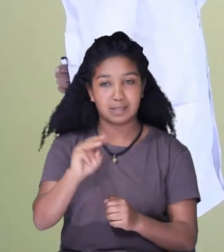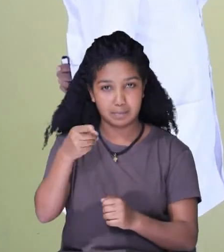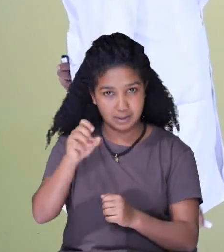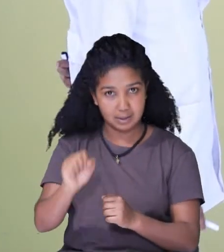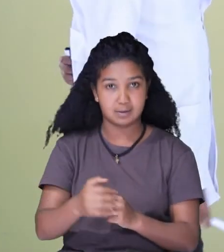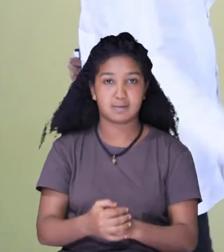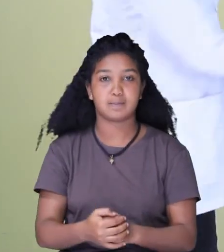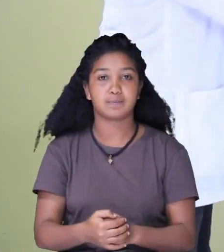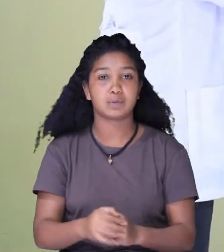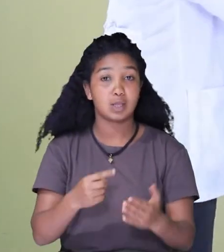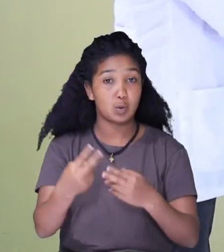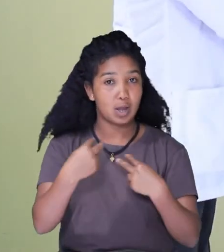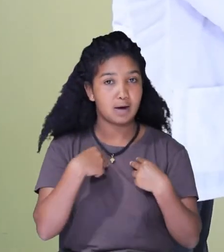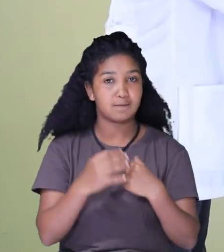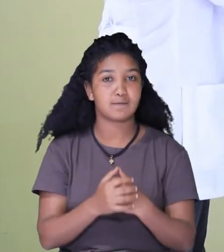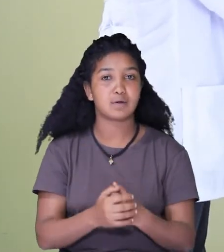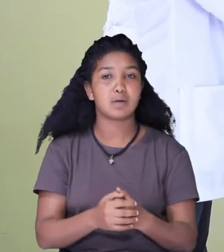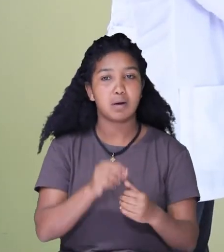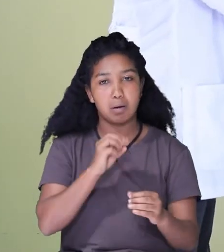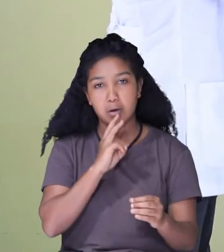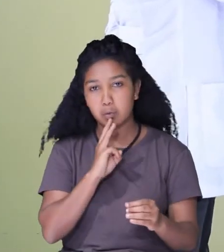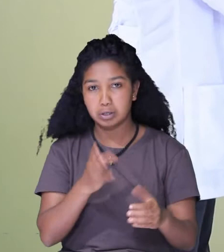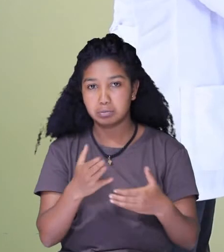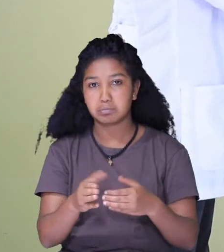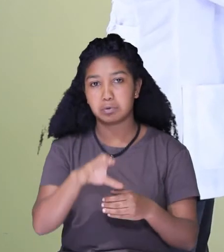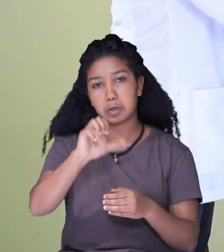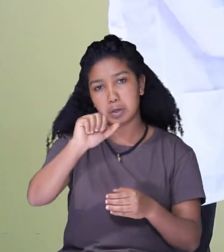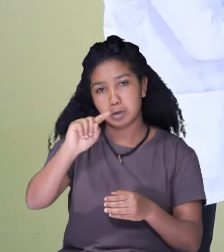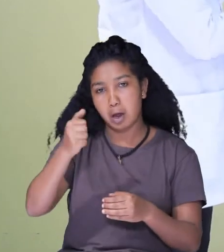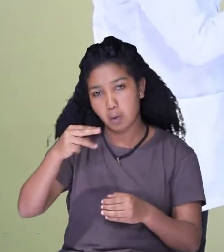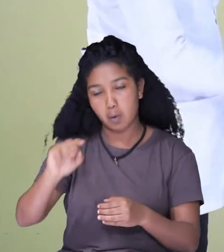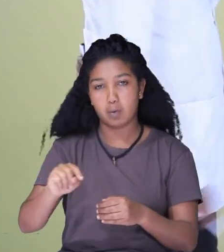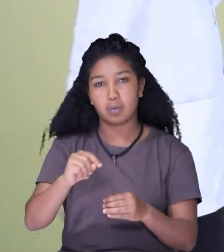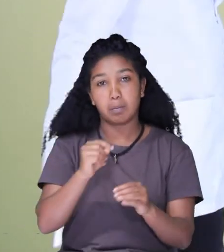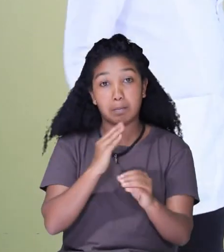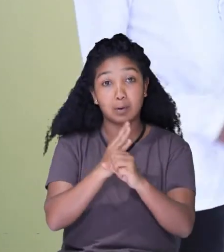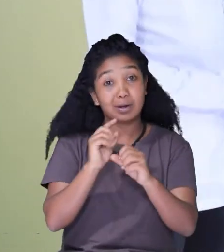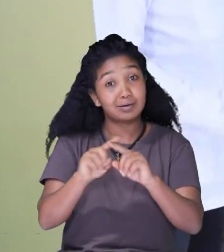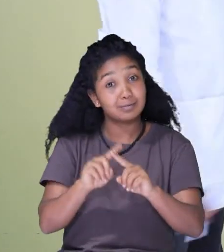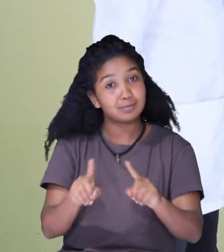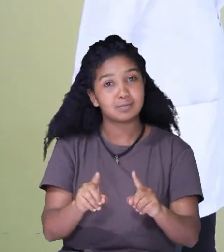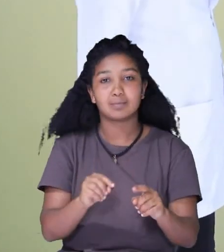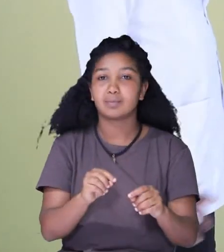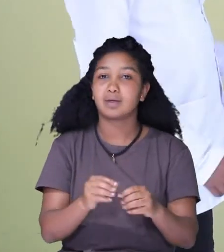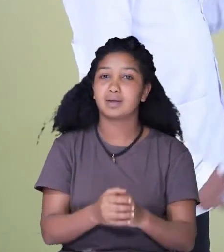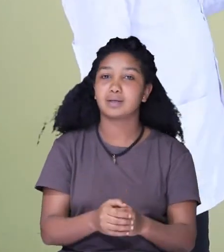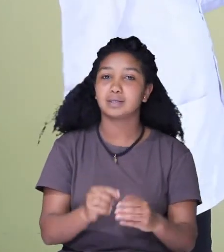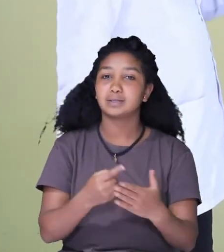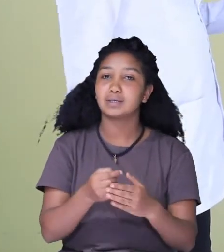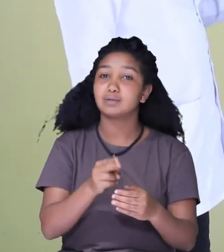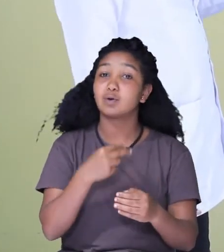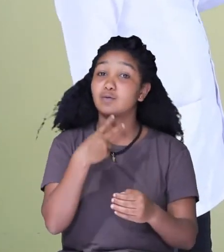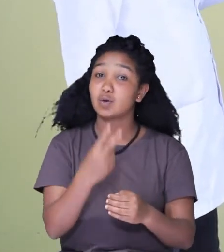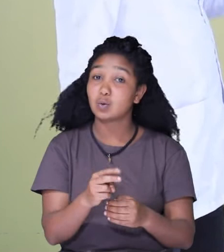per second. Here we have liquids, ethanol, mercury, water, and seawater. The speed